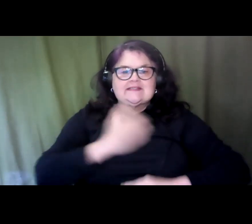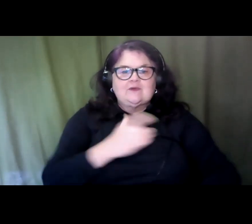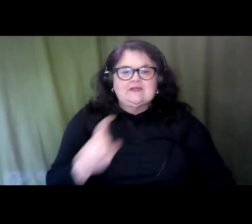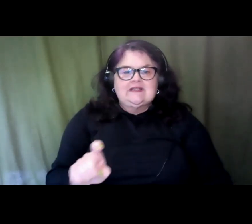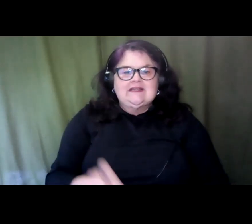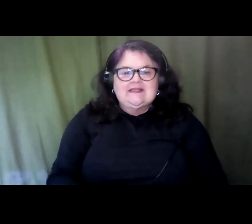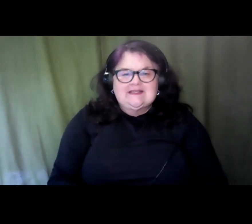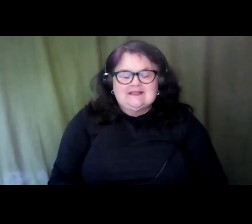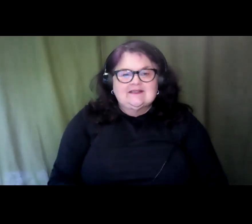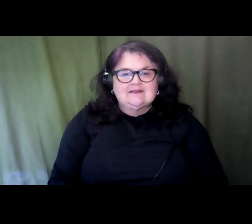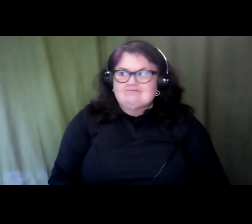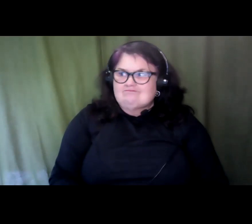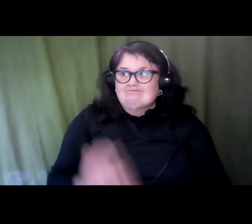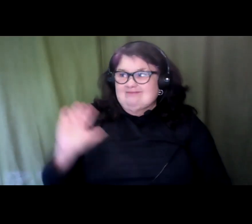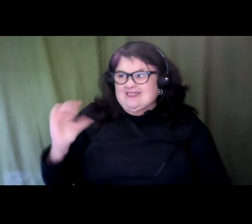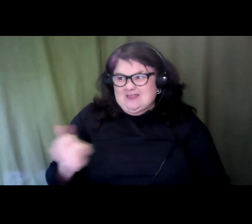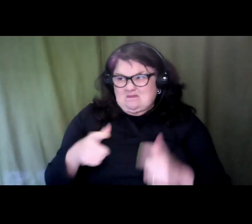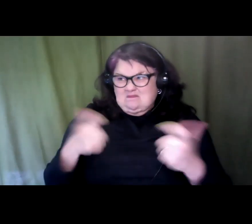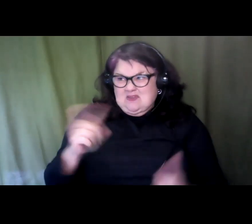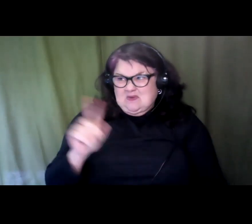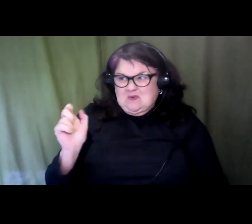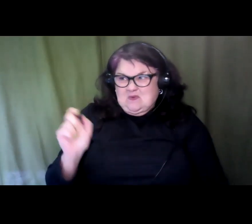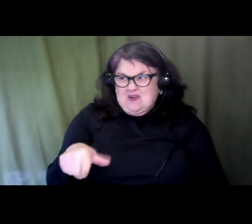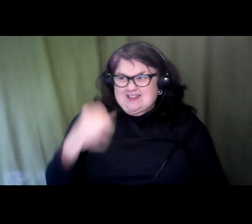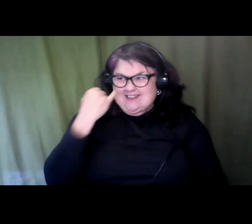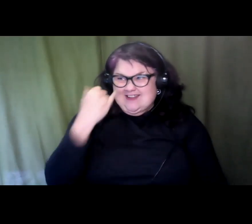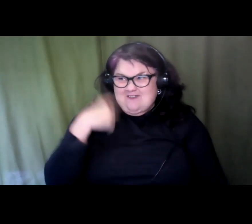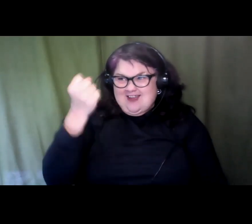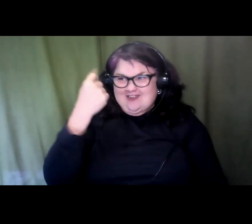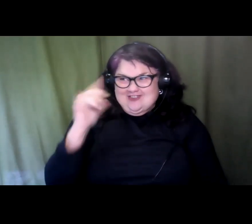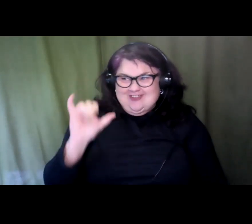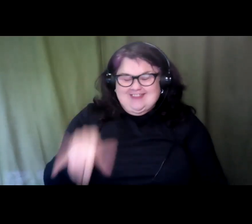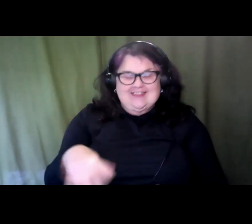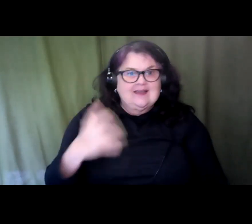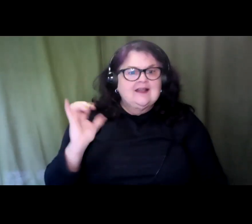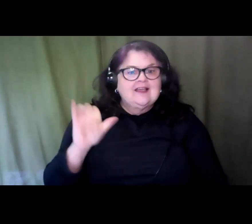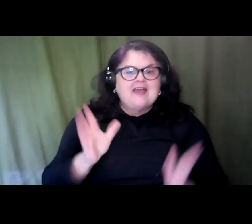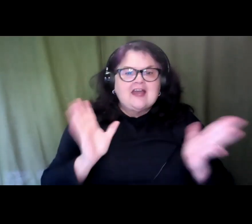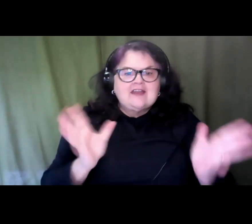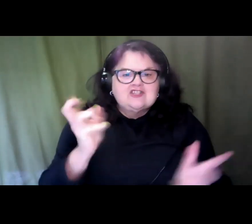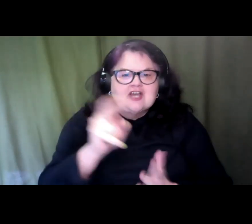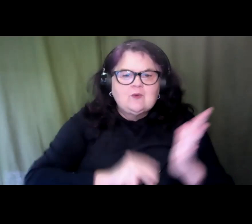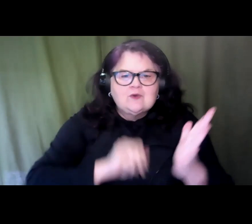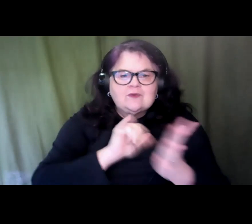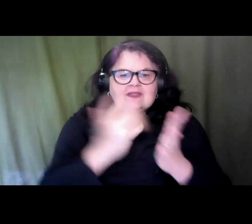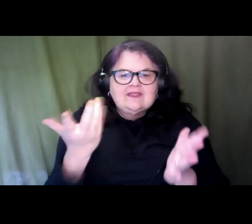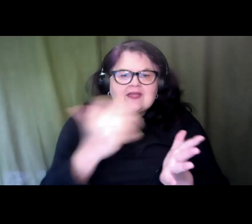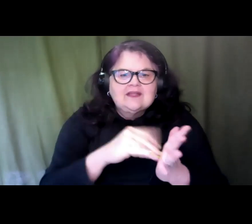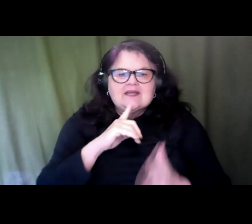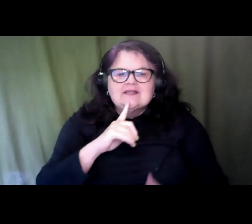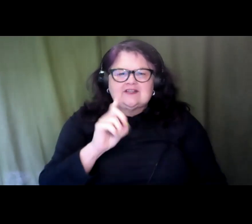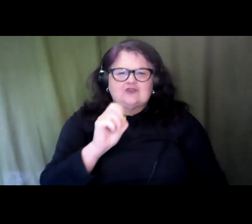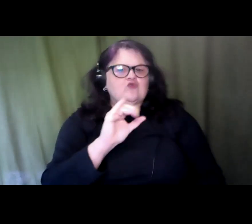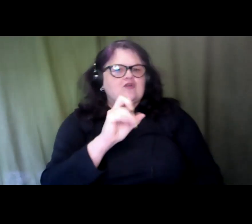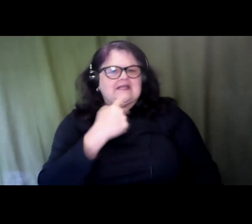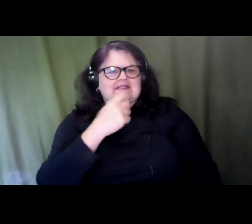That seems like the big question, right? If I understood it right. Wait, is that in the chat? I want to read that again. Yeah,